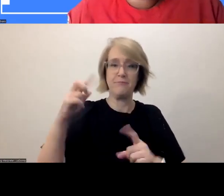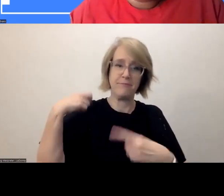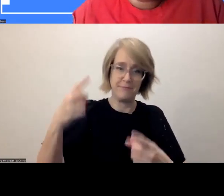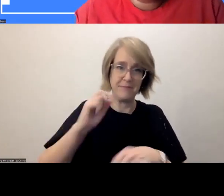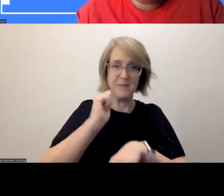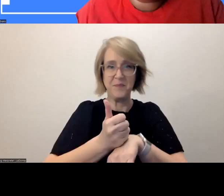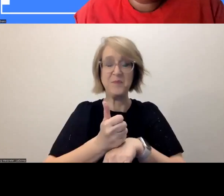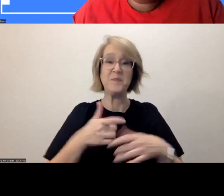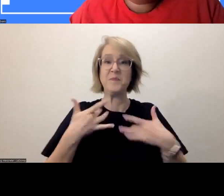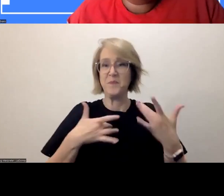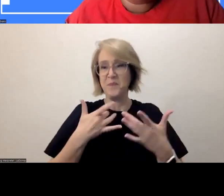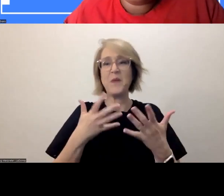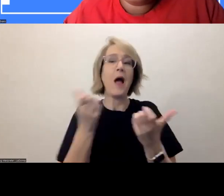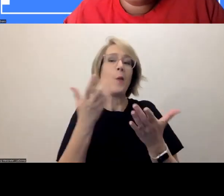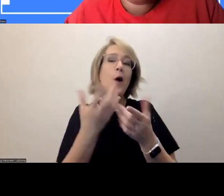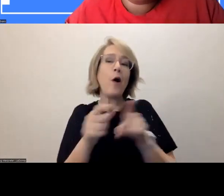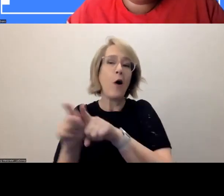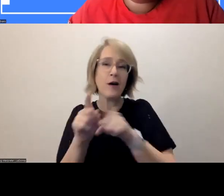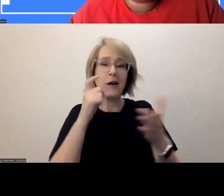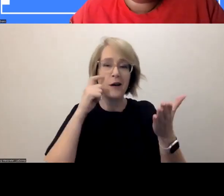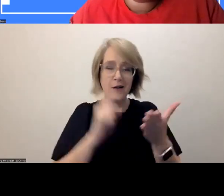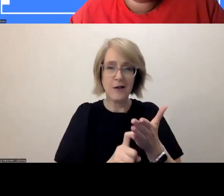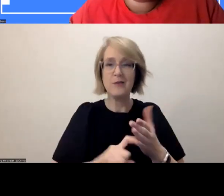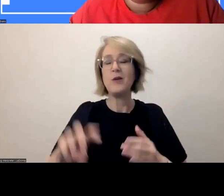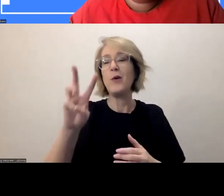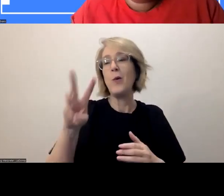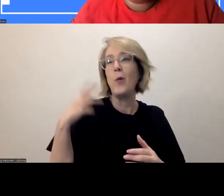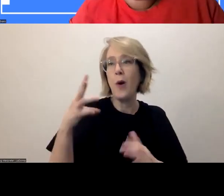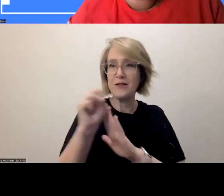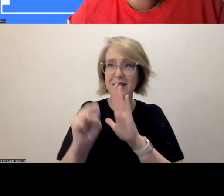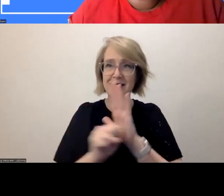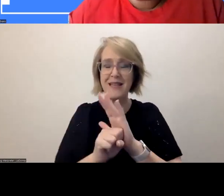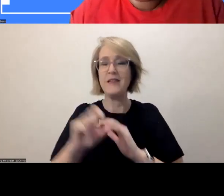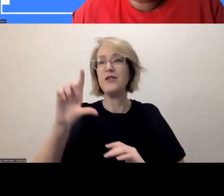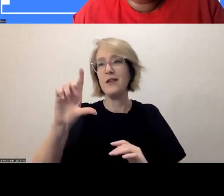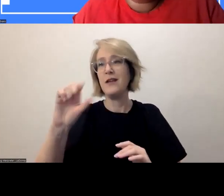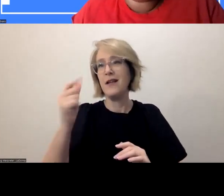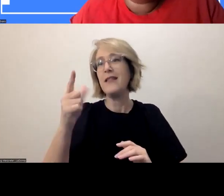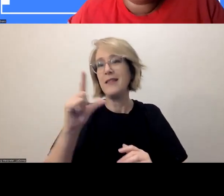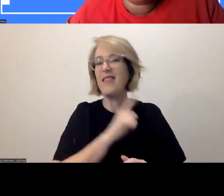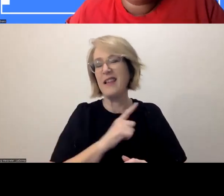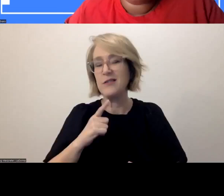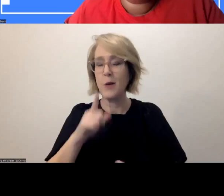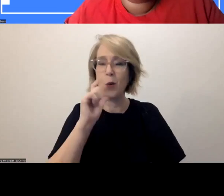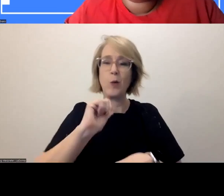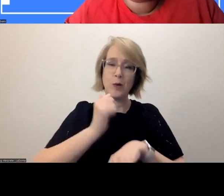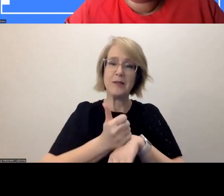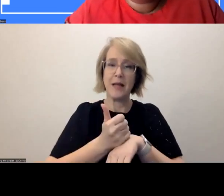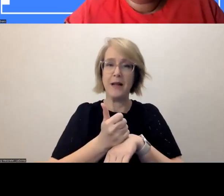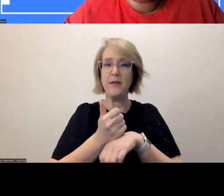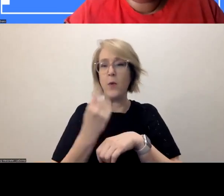Lifeline. And I also want to shout out here the Washington State legislators who created a Native and Strong